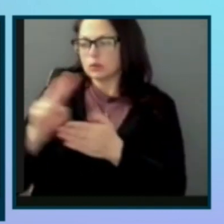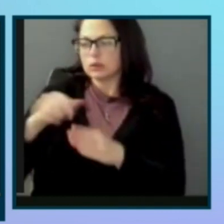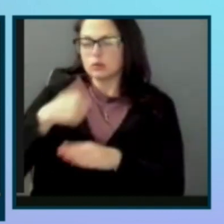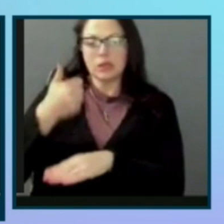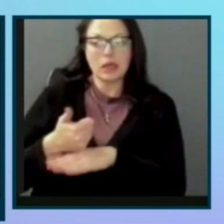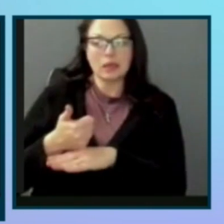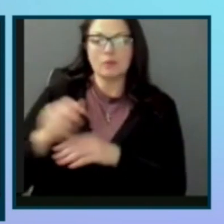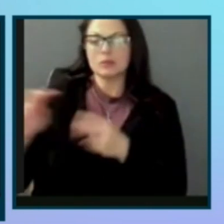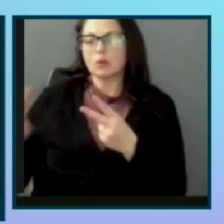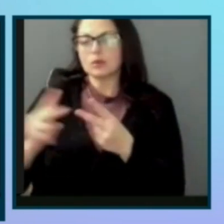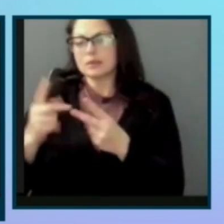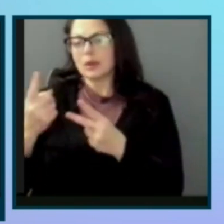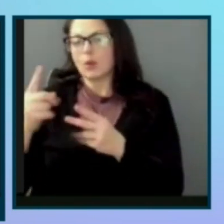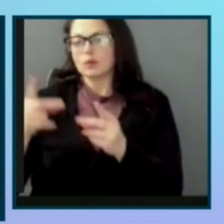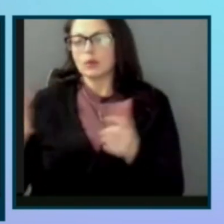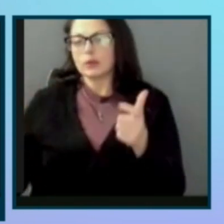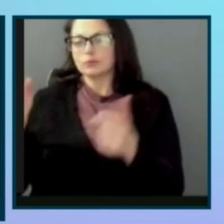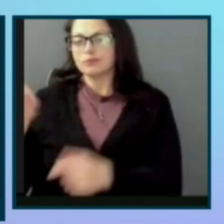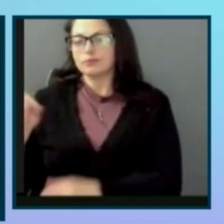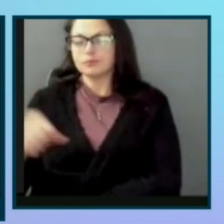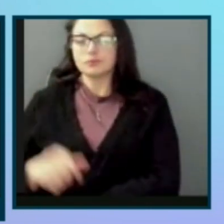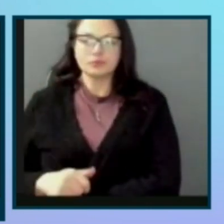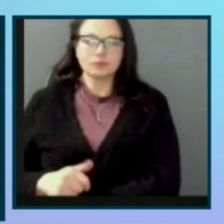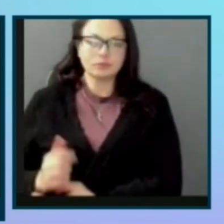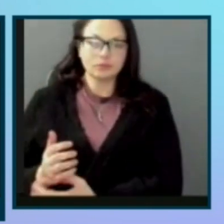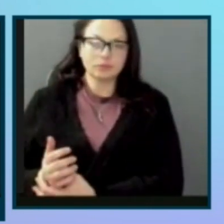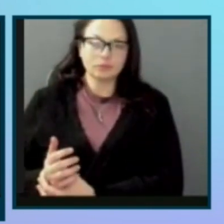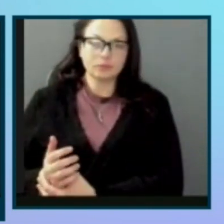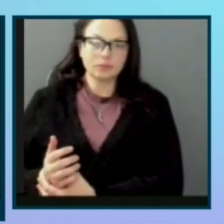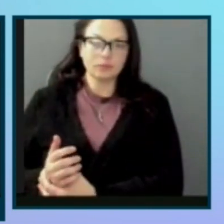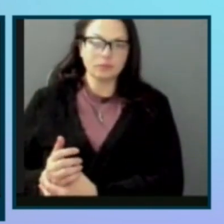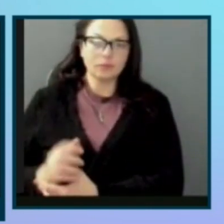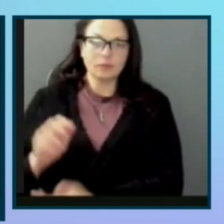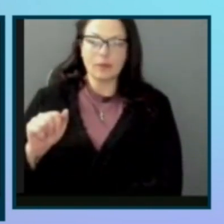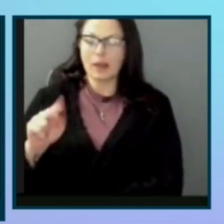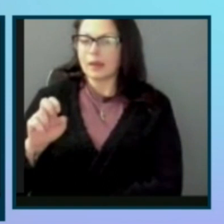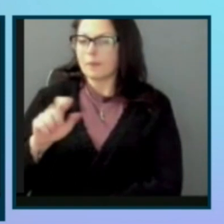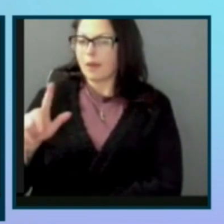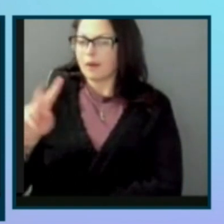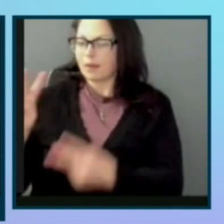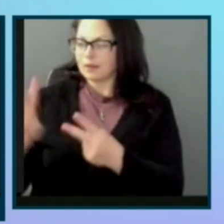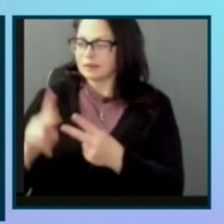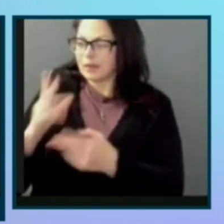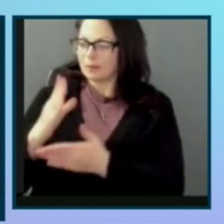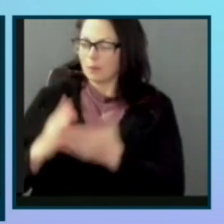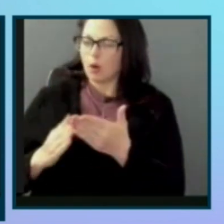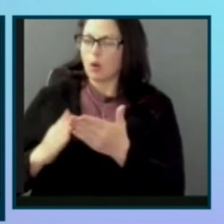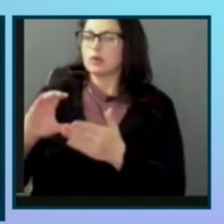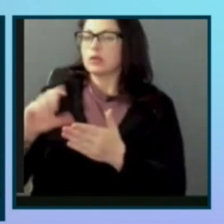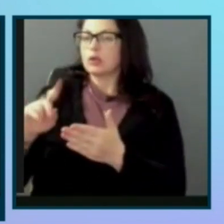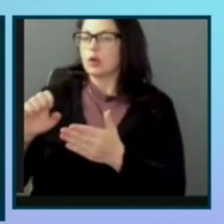second one was a lot quicker. And then I think the second part of the question was about using a code prototype